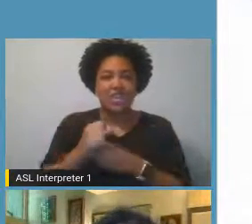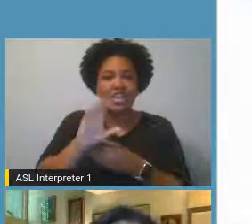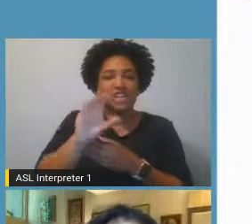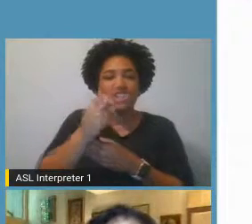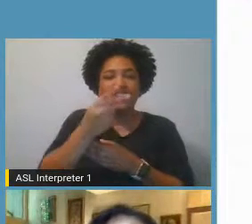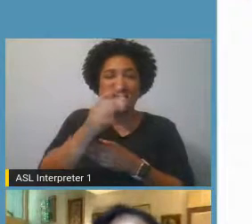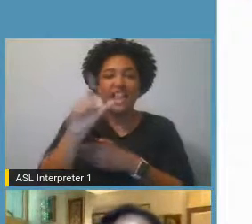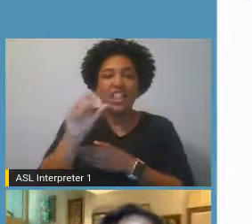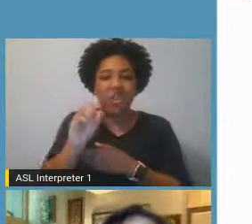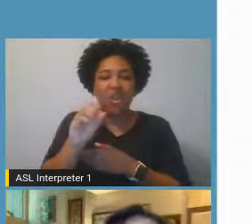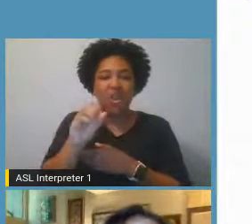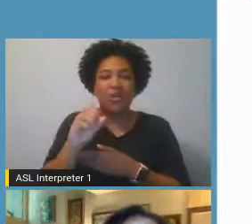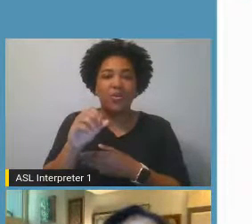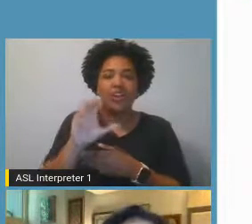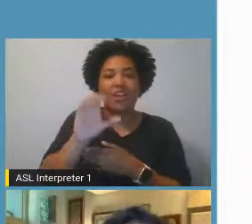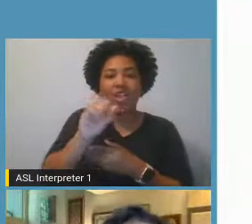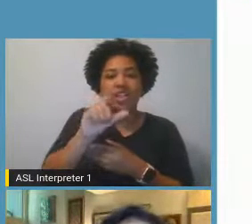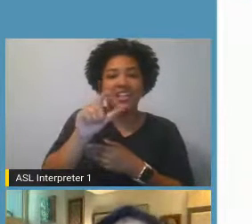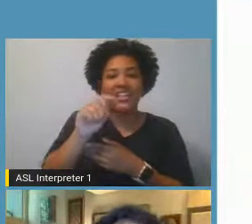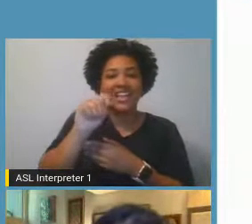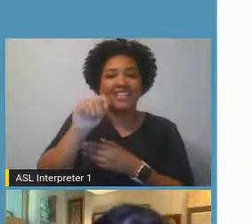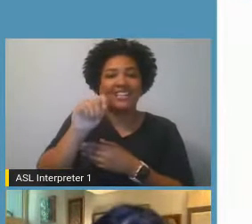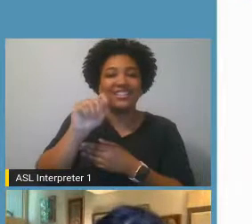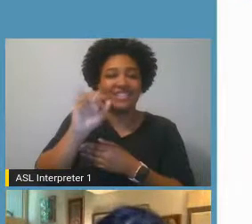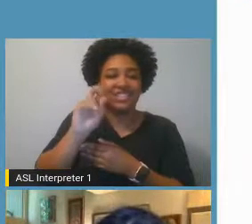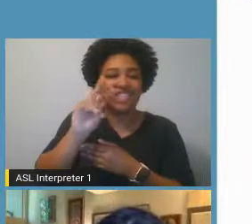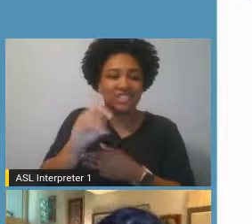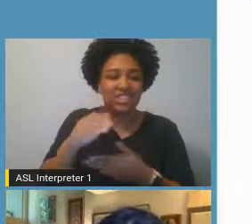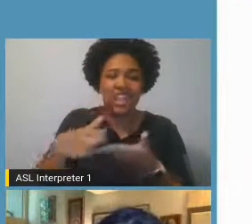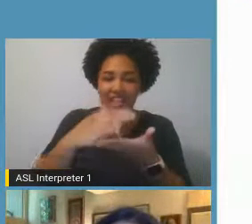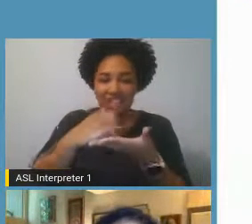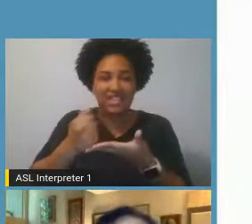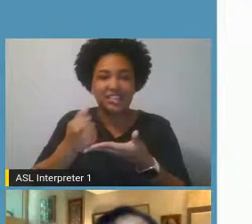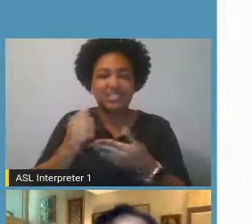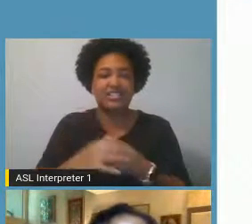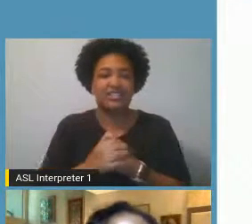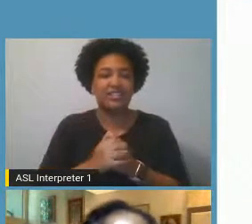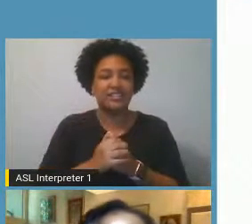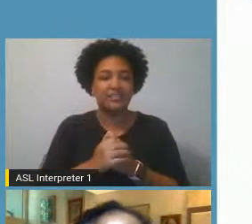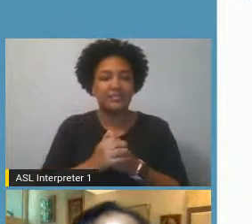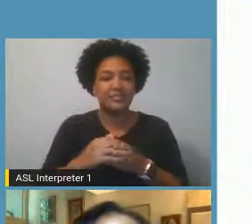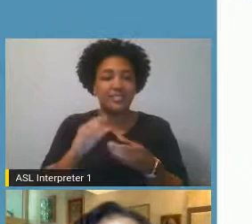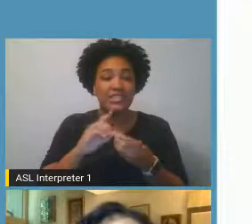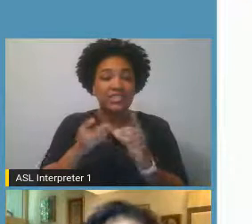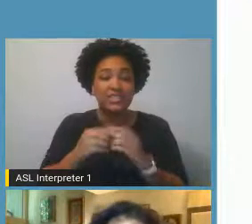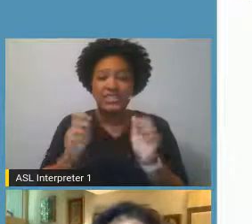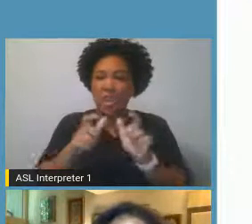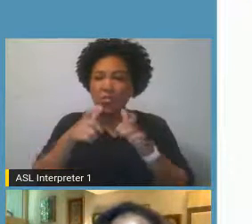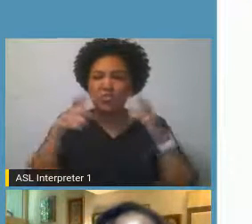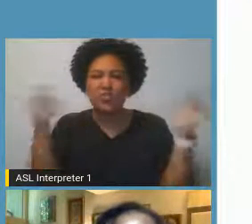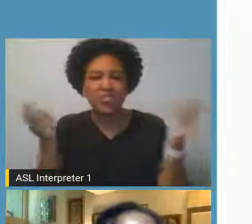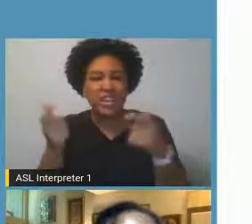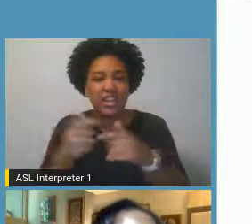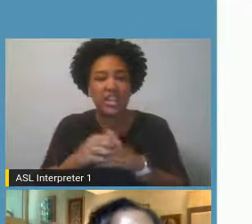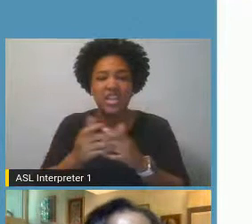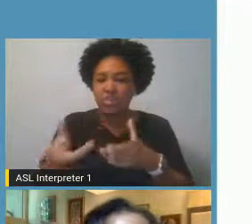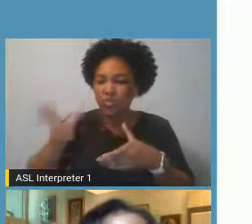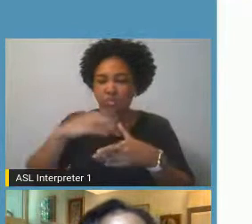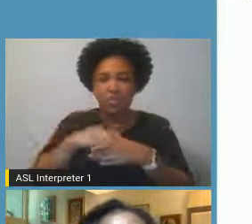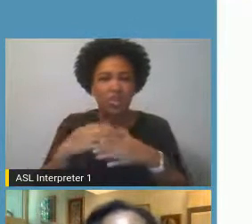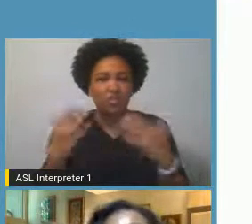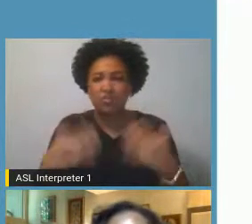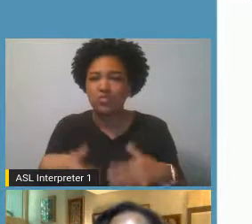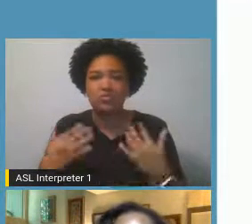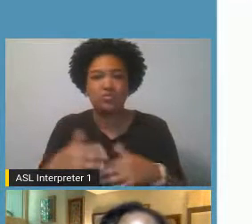very interesting collection that we have amassed. And so digitization is a large part of that. We do a lot of civil